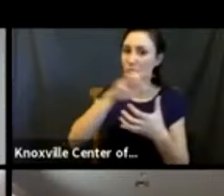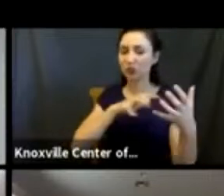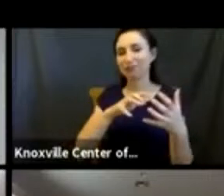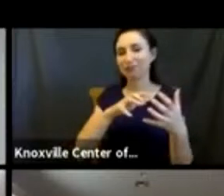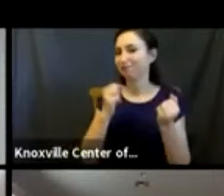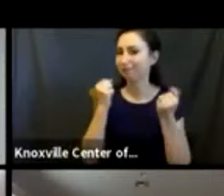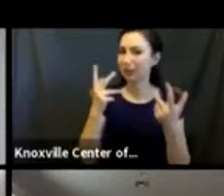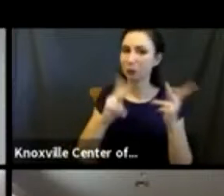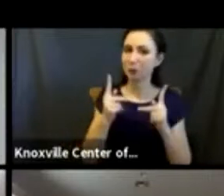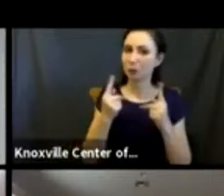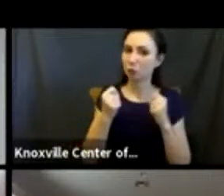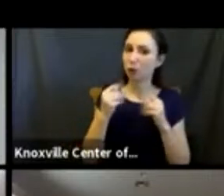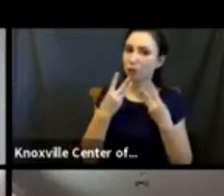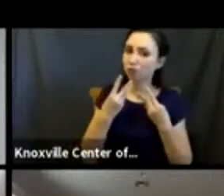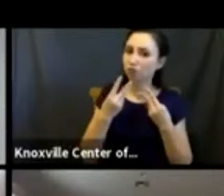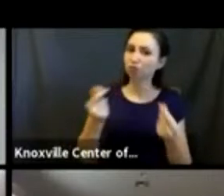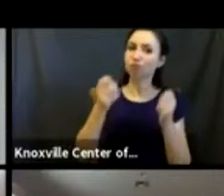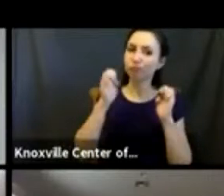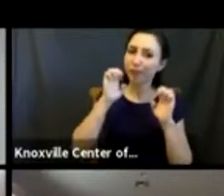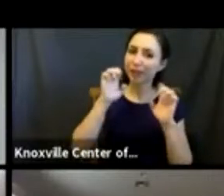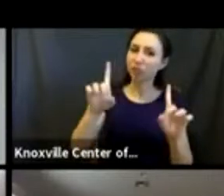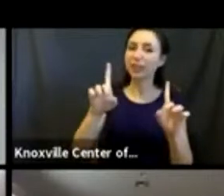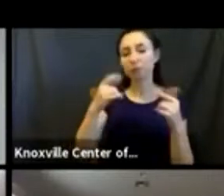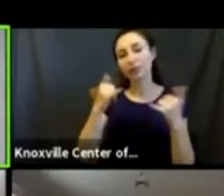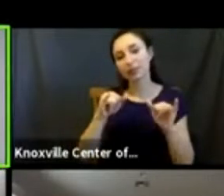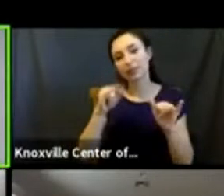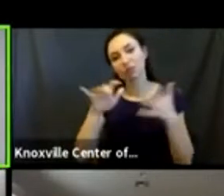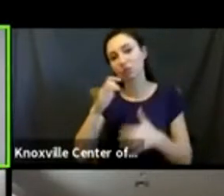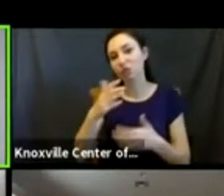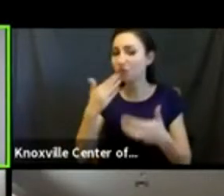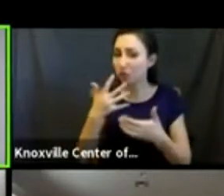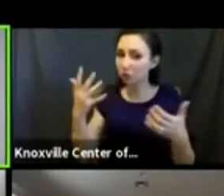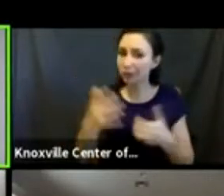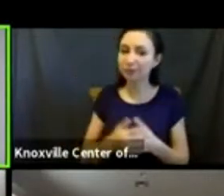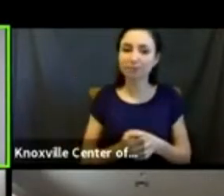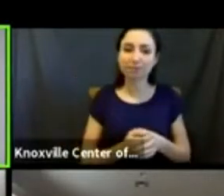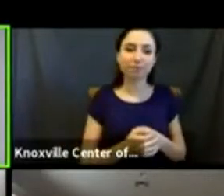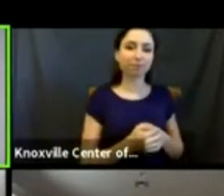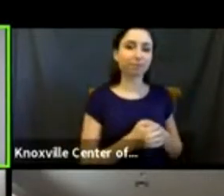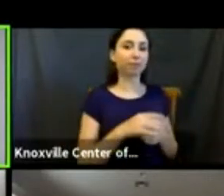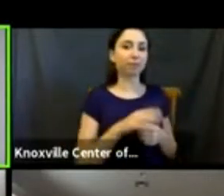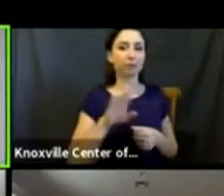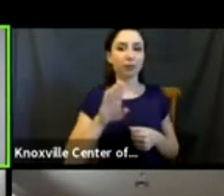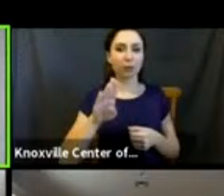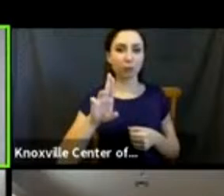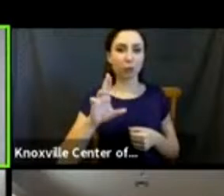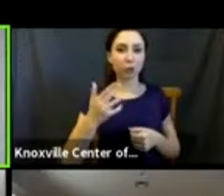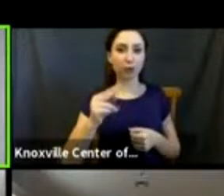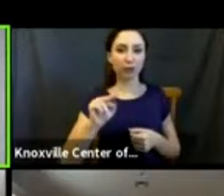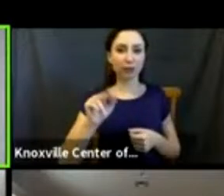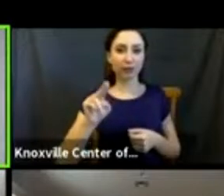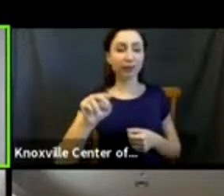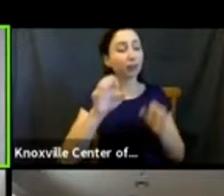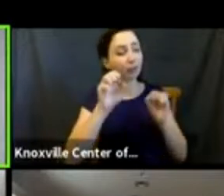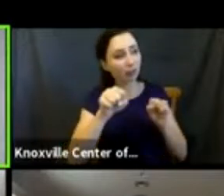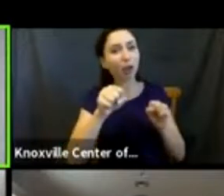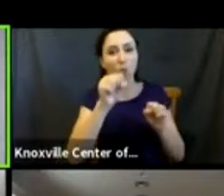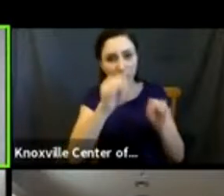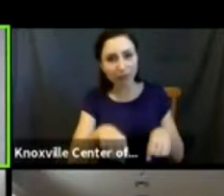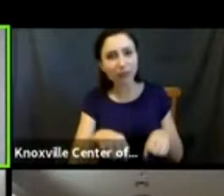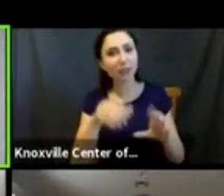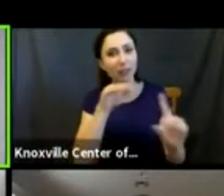efforts to educate. So thank you guys. Yeah, and we can certainly remind, Lisa can remind her staff and remind our